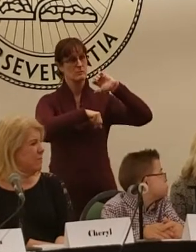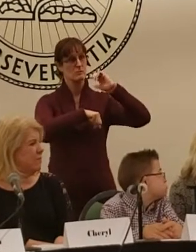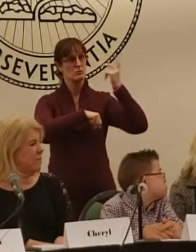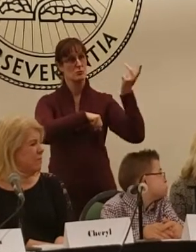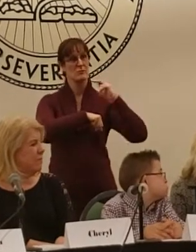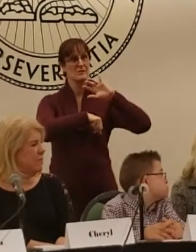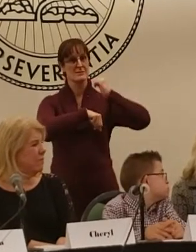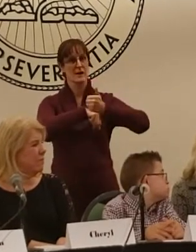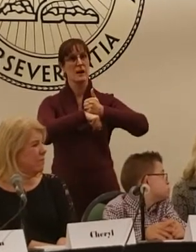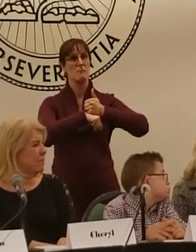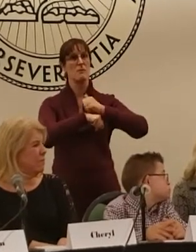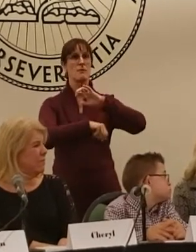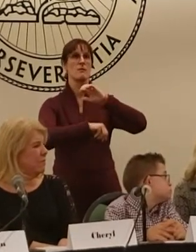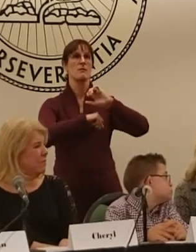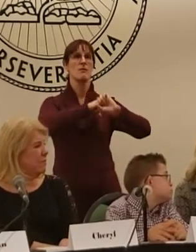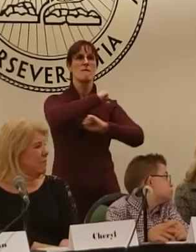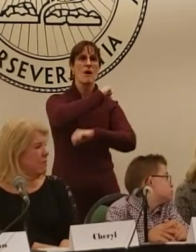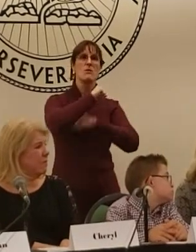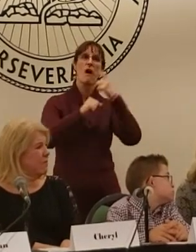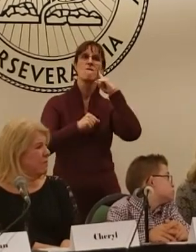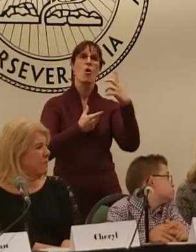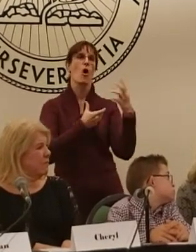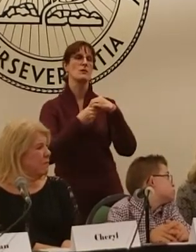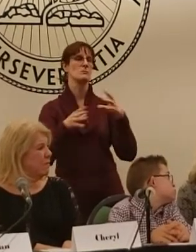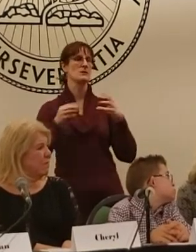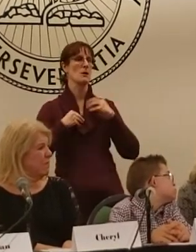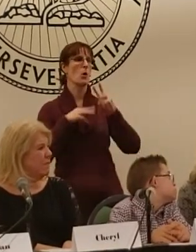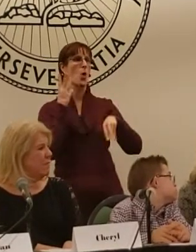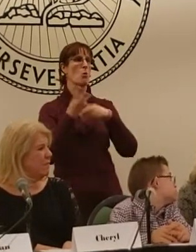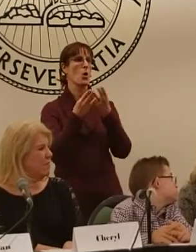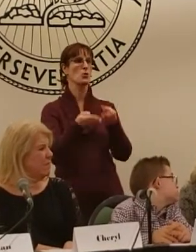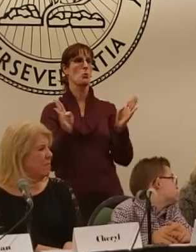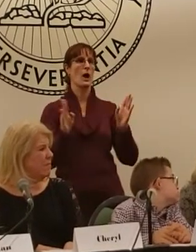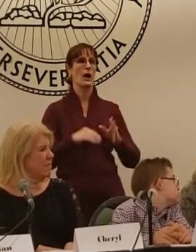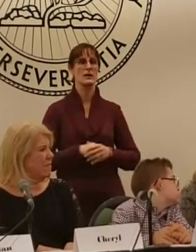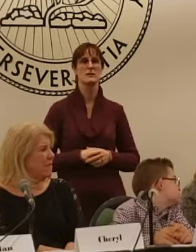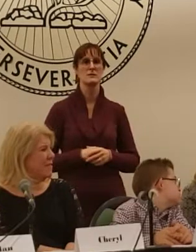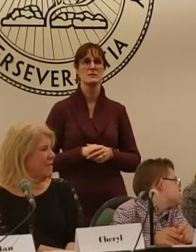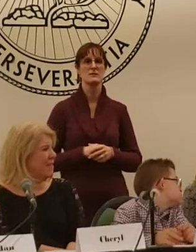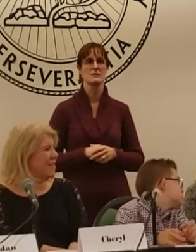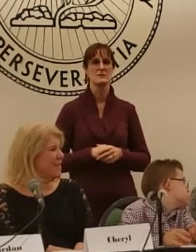say, the Foundation for Autism Acceptance Worldwide. And he said that so nicely.